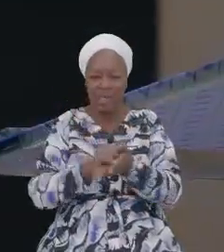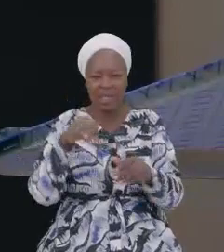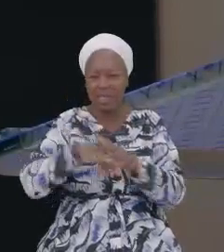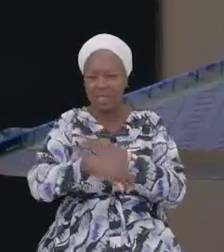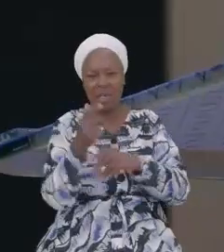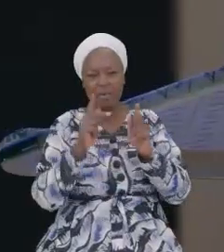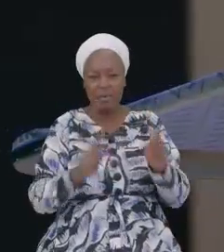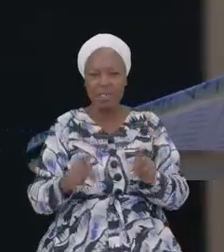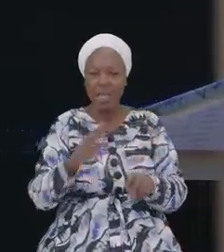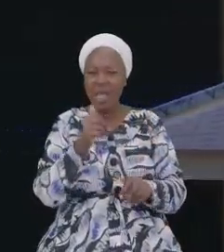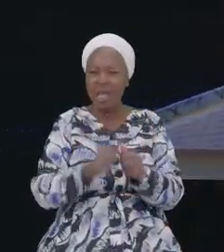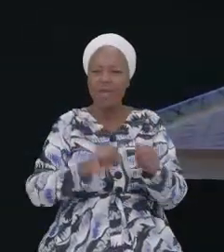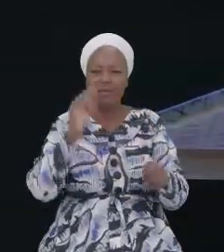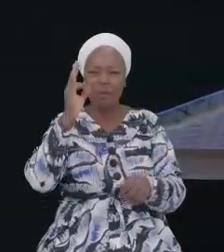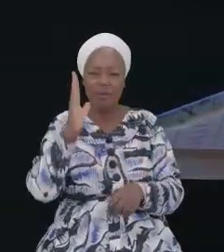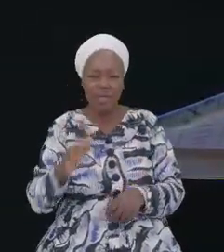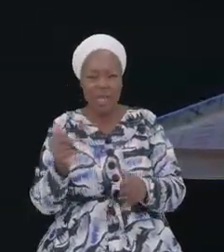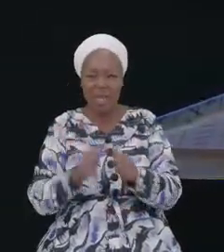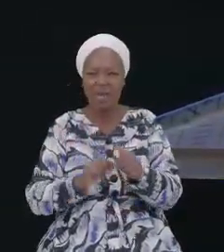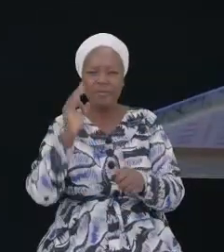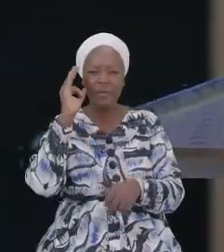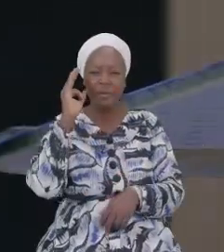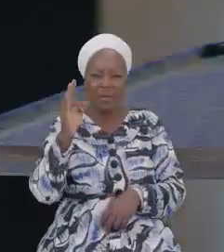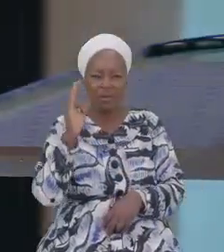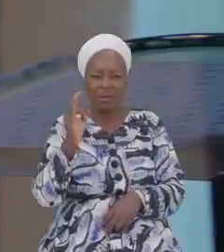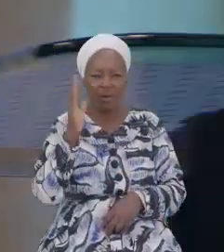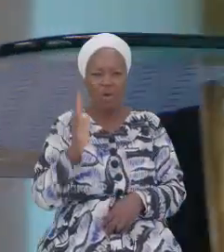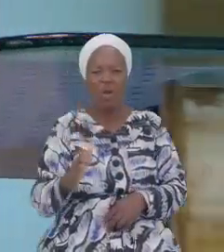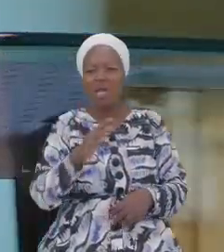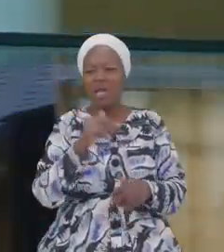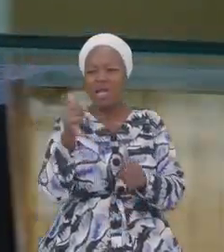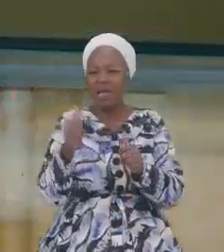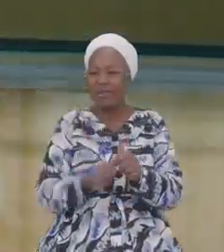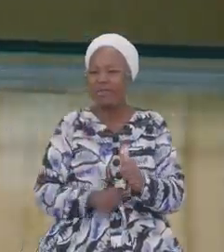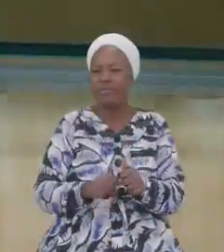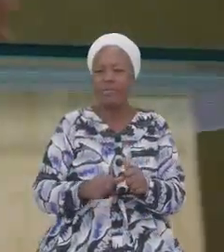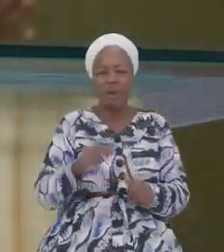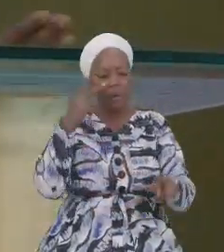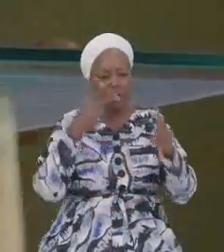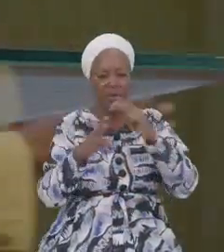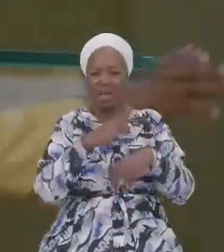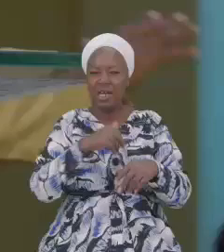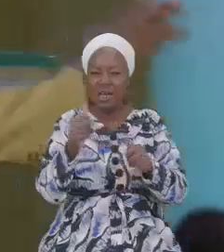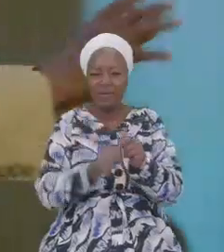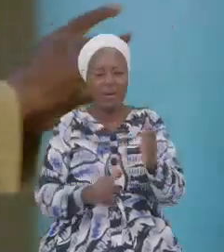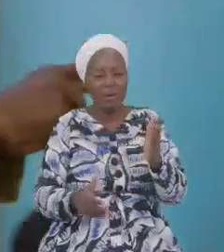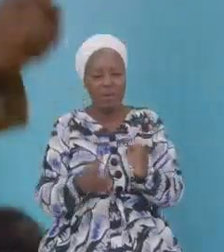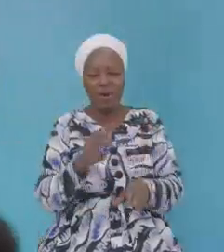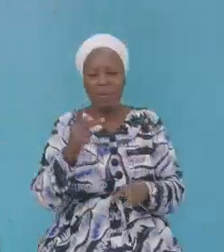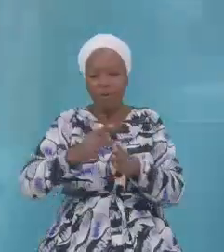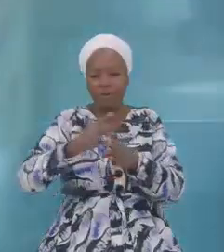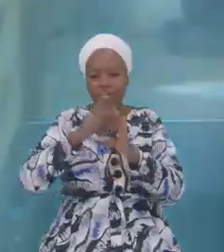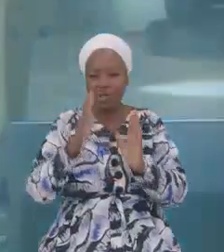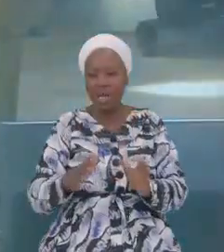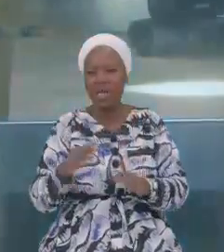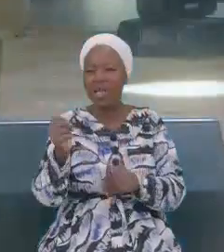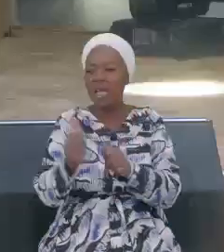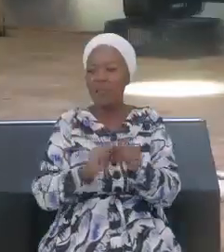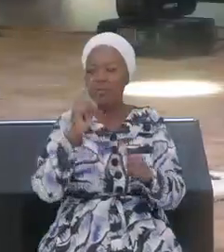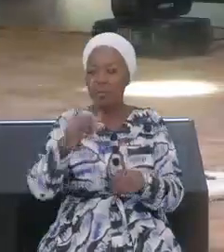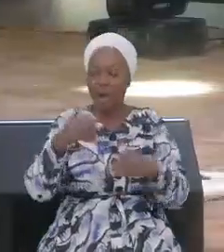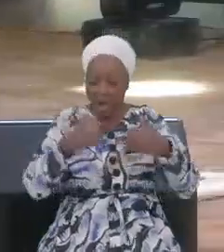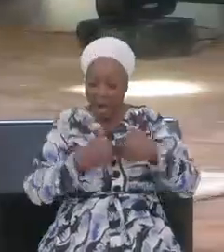preacher, every pastor, every prophet, and every professional, everyone has